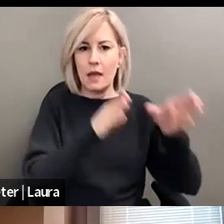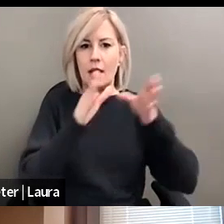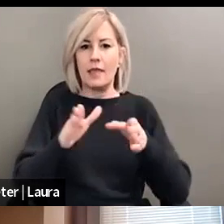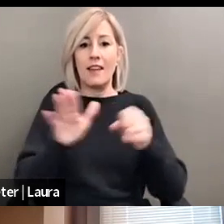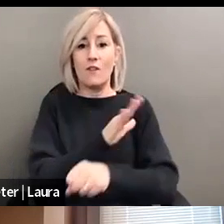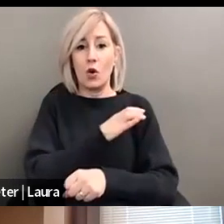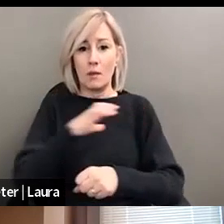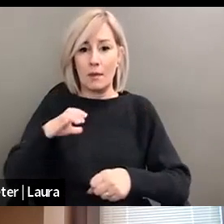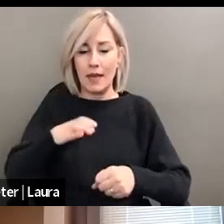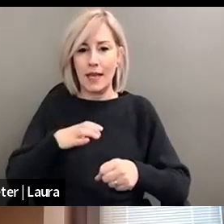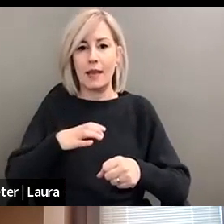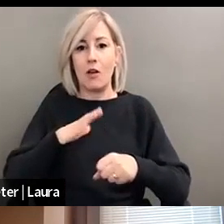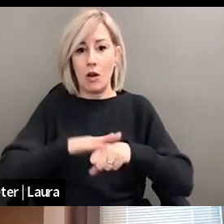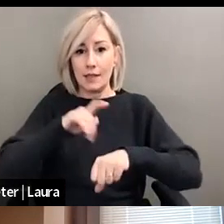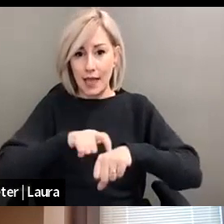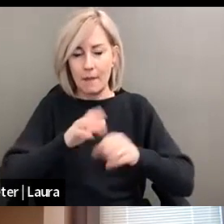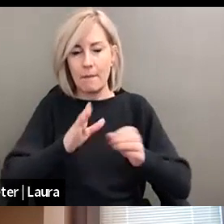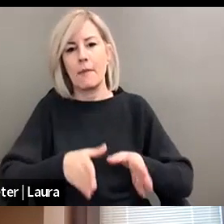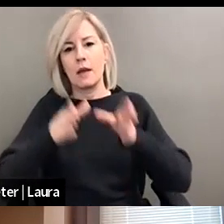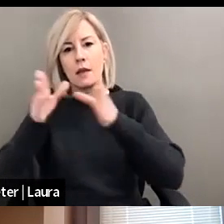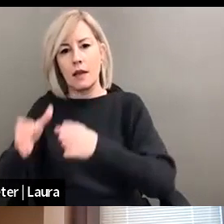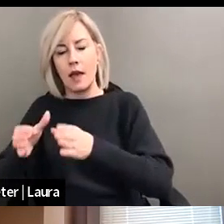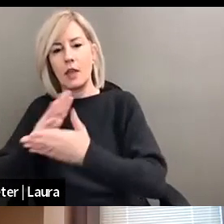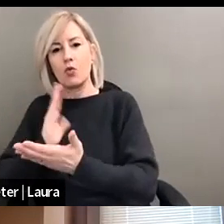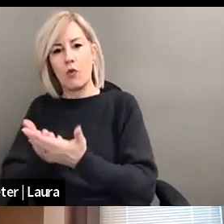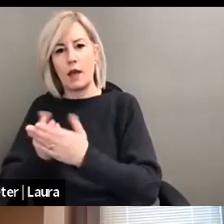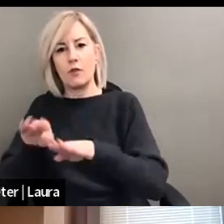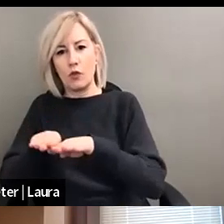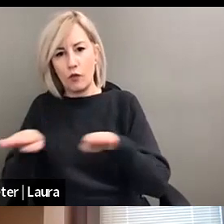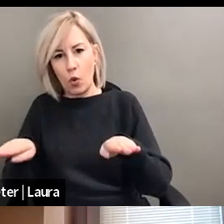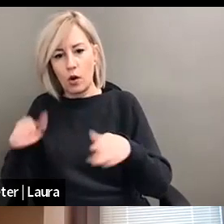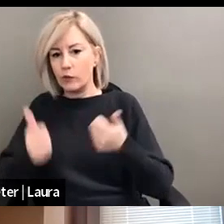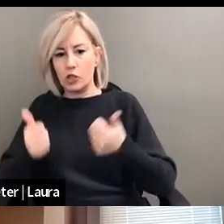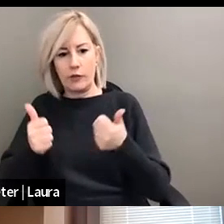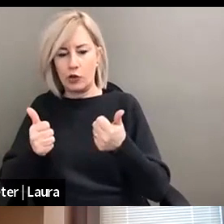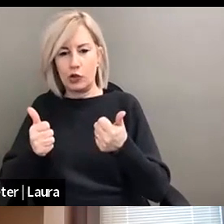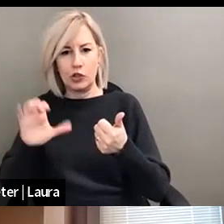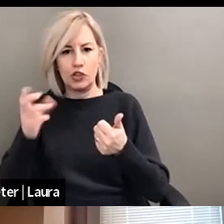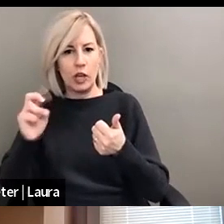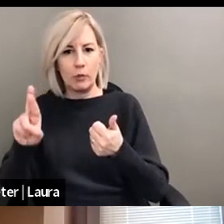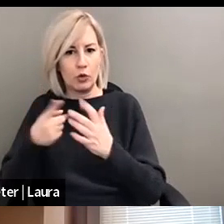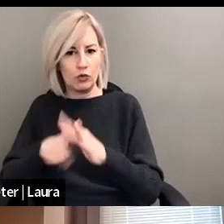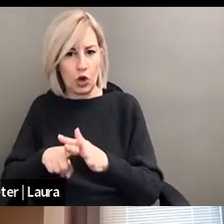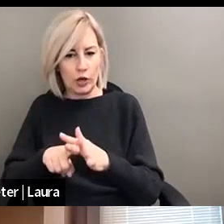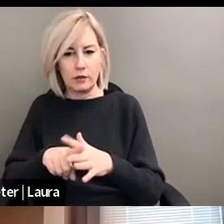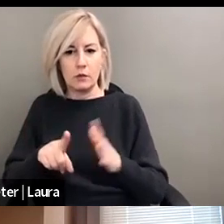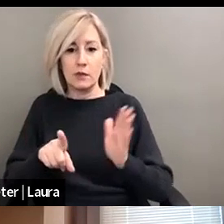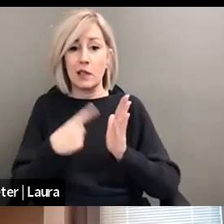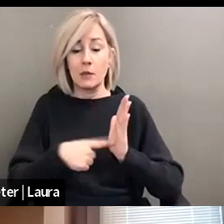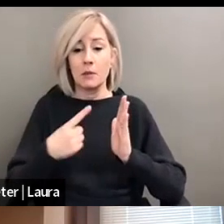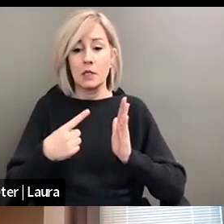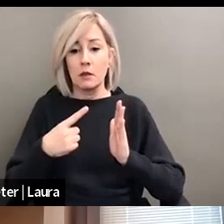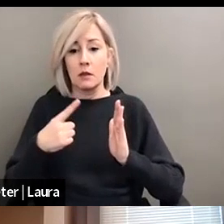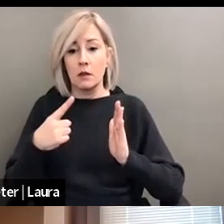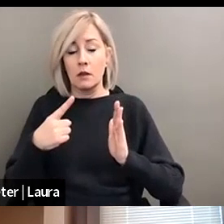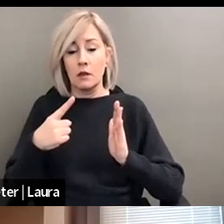committee in a timely manner, and then through on the floor of whatever chamber you've started in. Or sometimes you can do